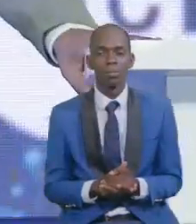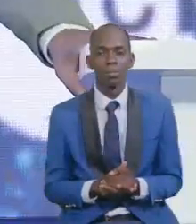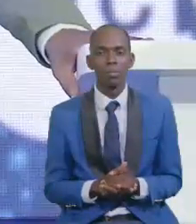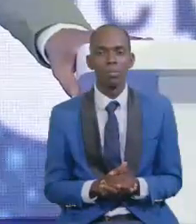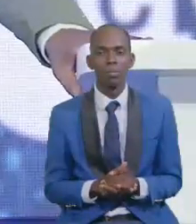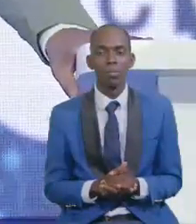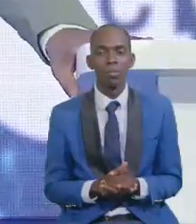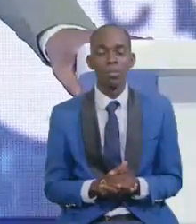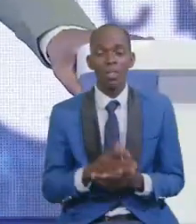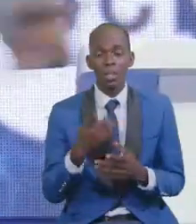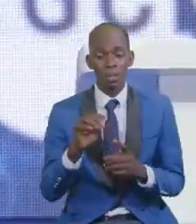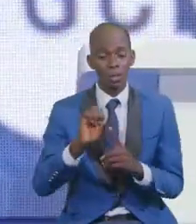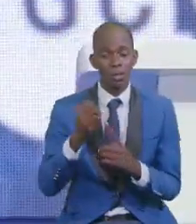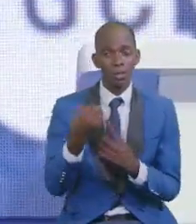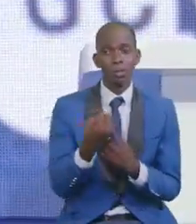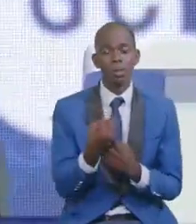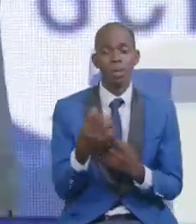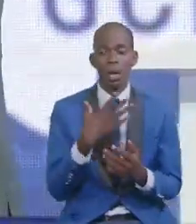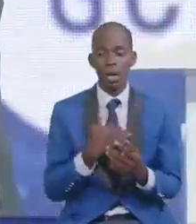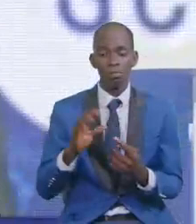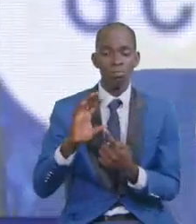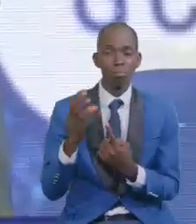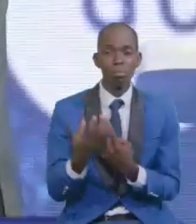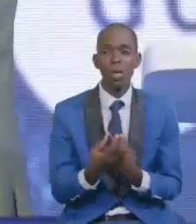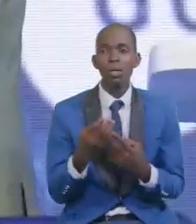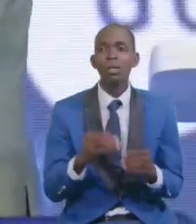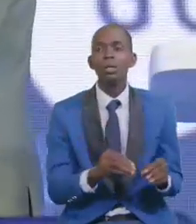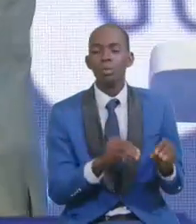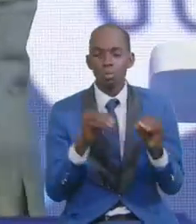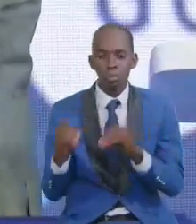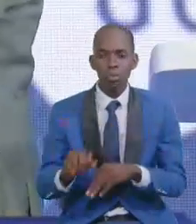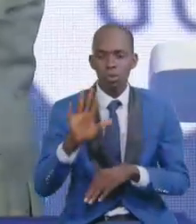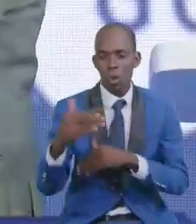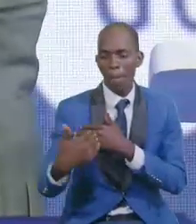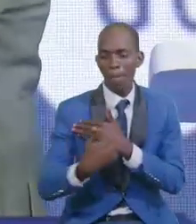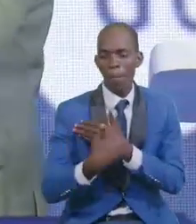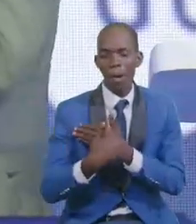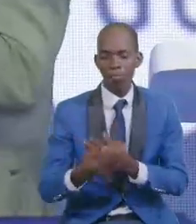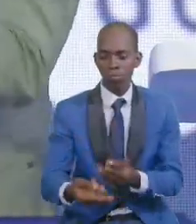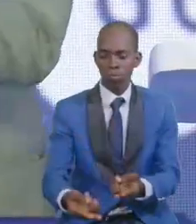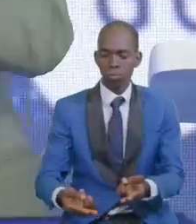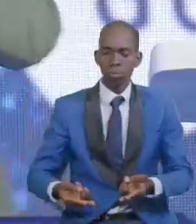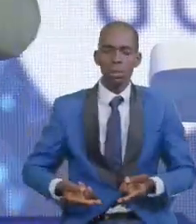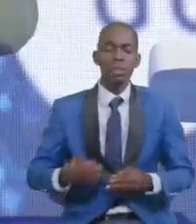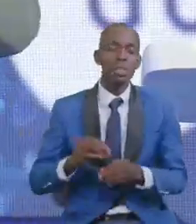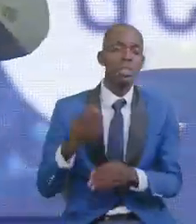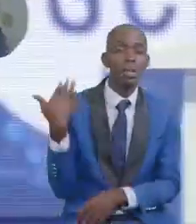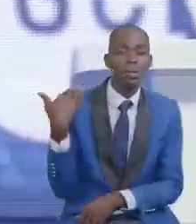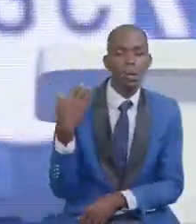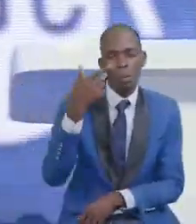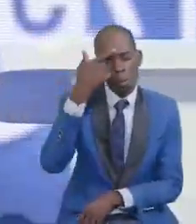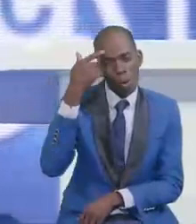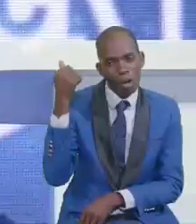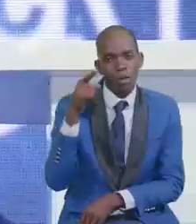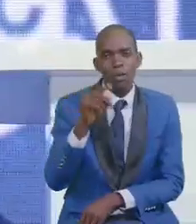If situations are circumstances, put your back on the ground. In the past, you are not putting on the